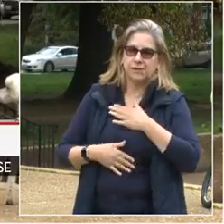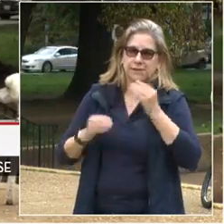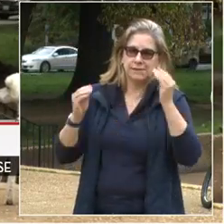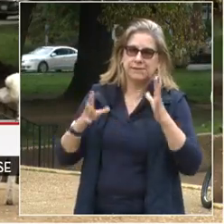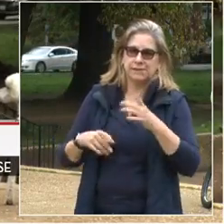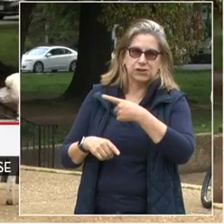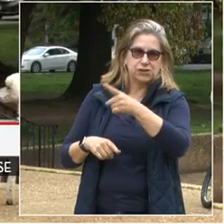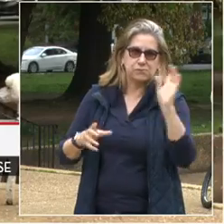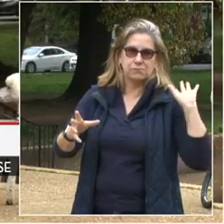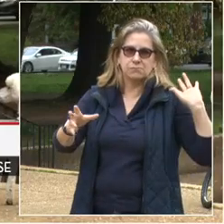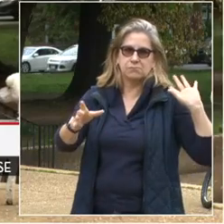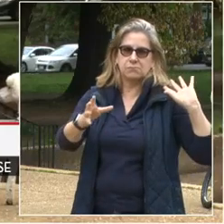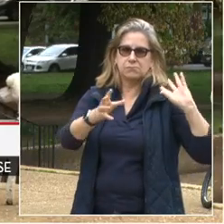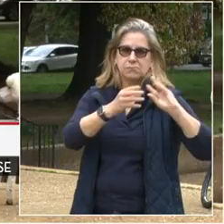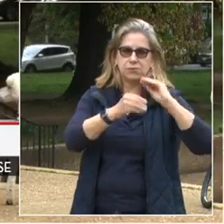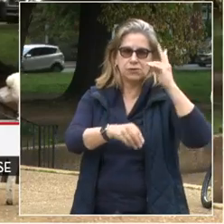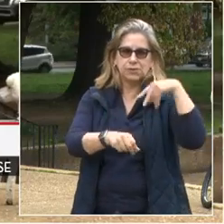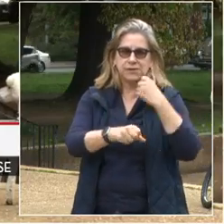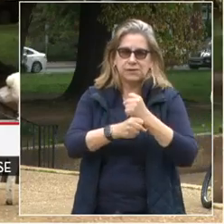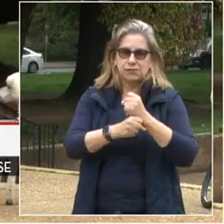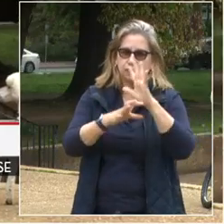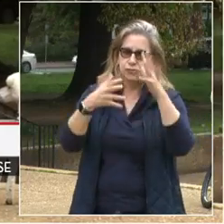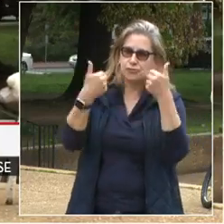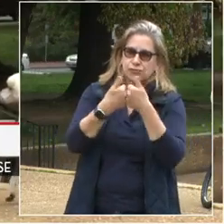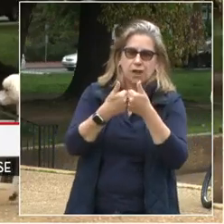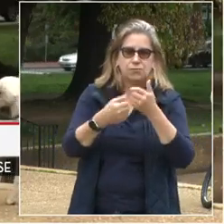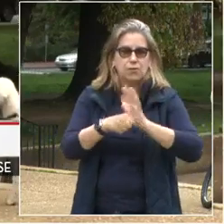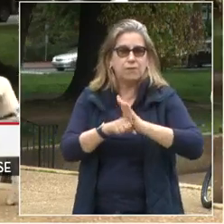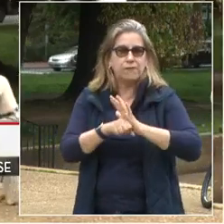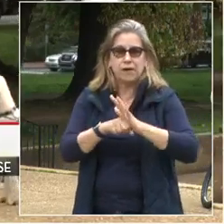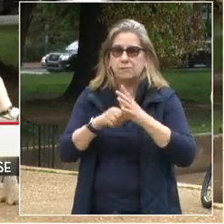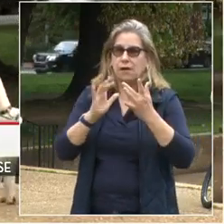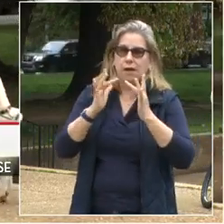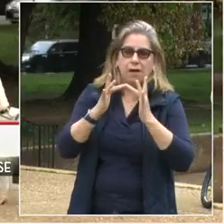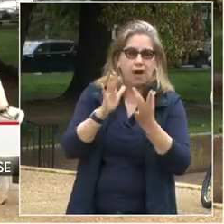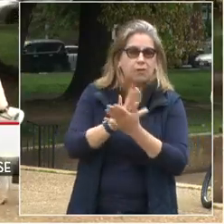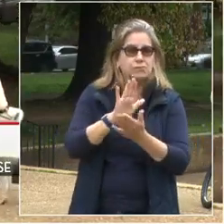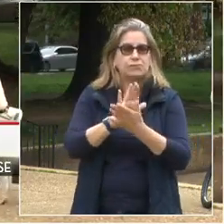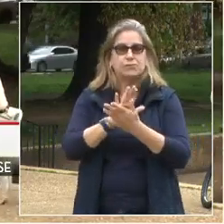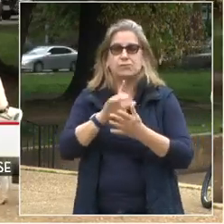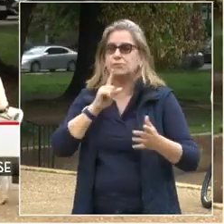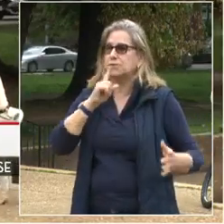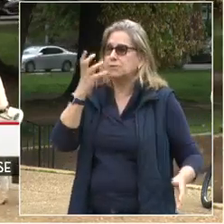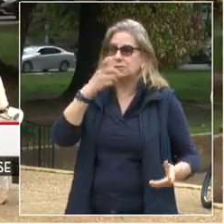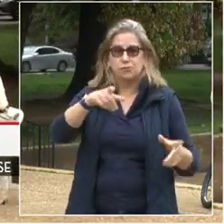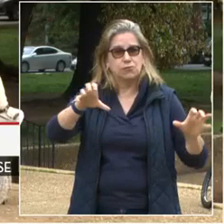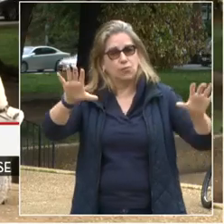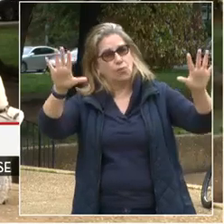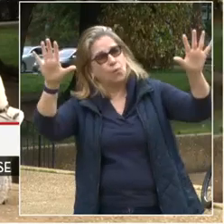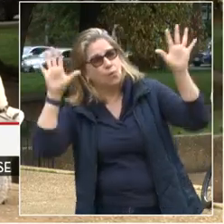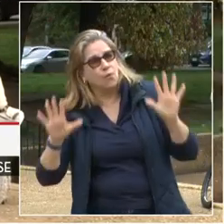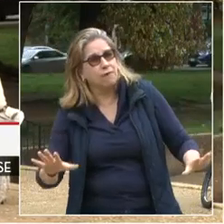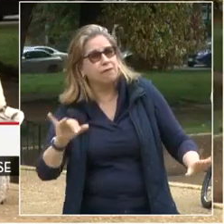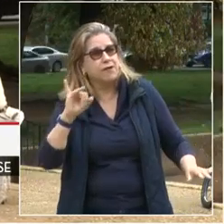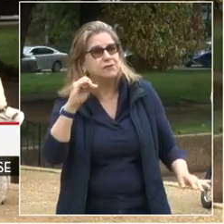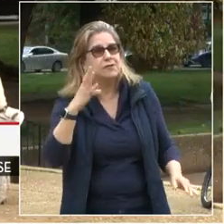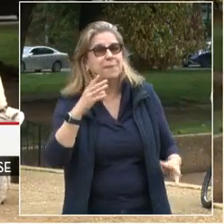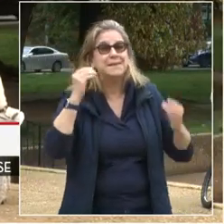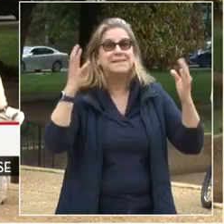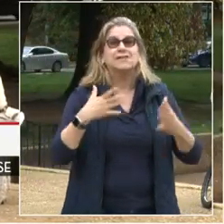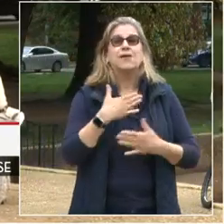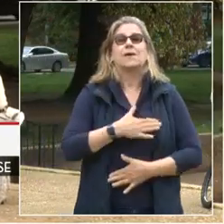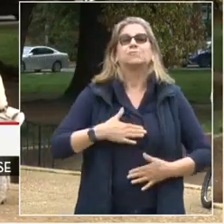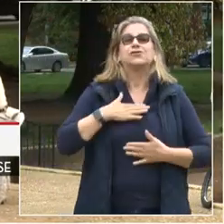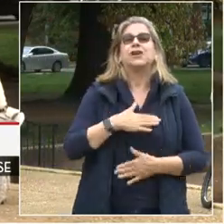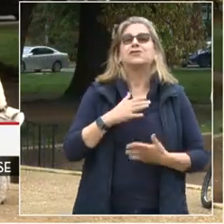magnificent job for us, haven't they? Today is Teacher Appreciation Week, is part of Teacher